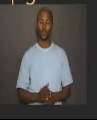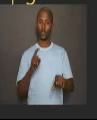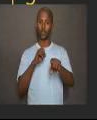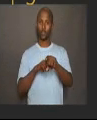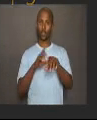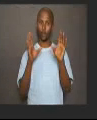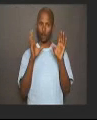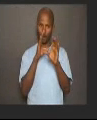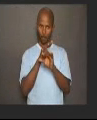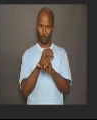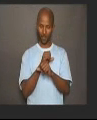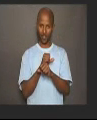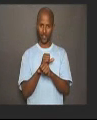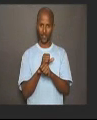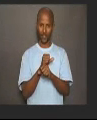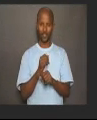Time's up.